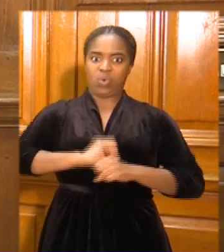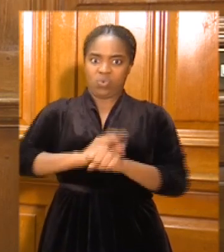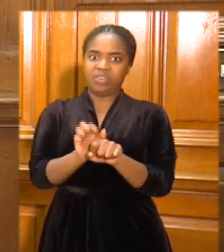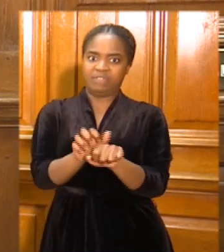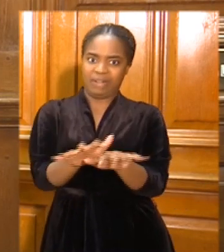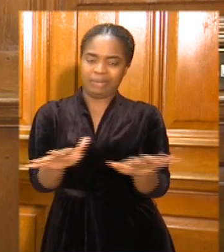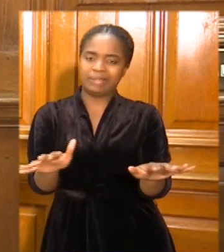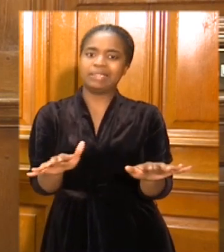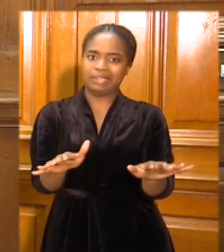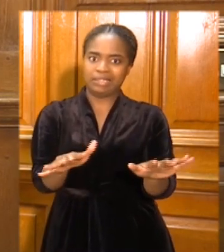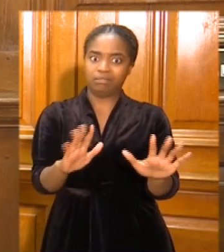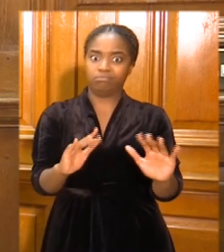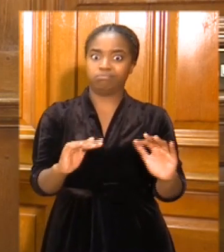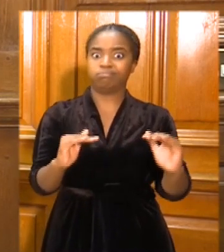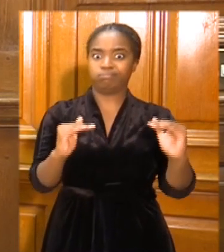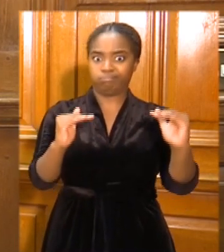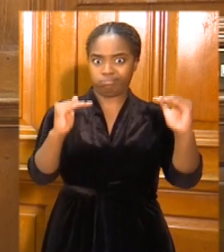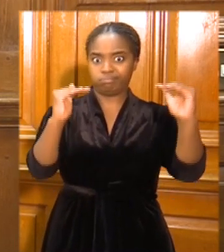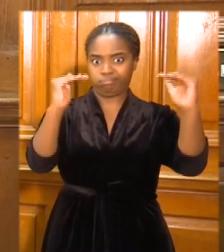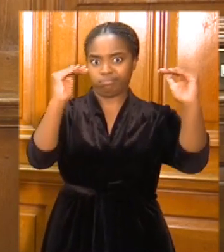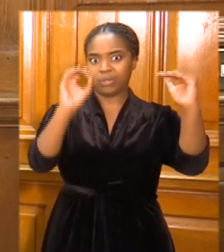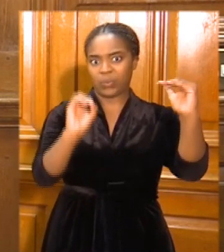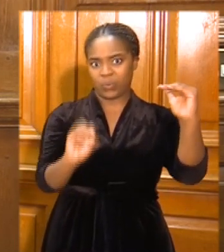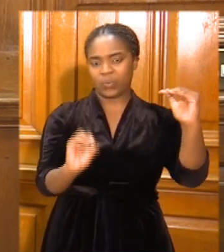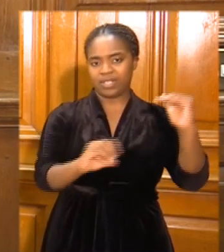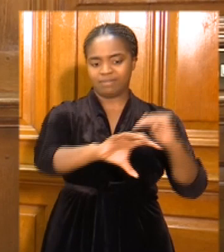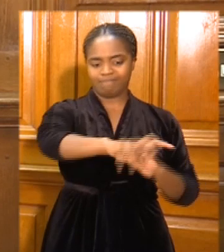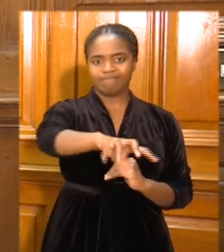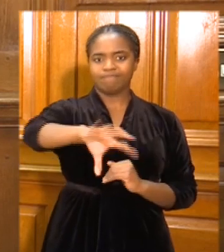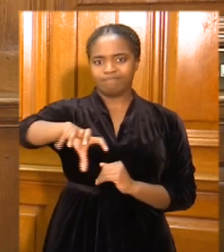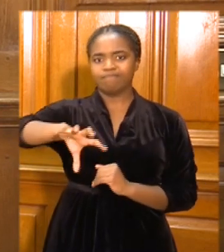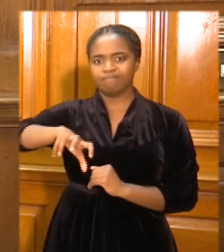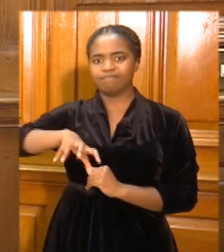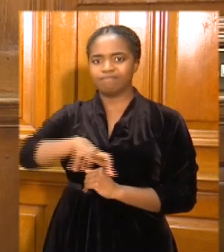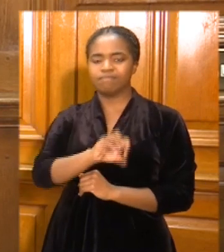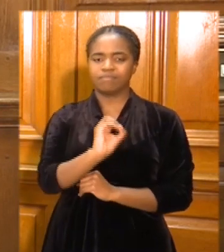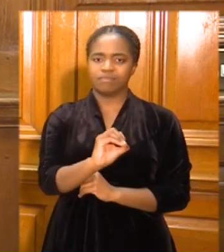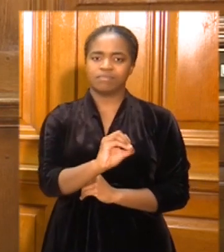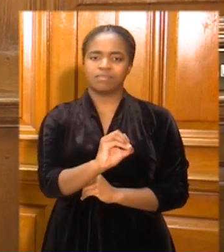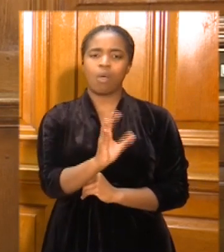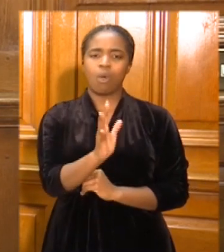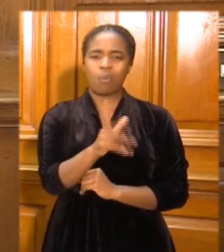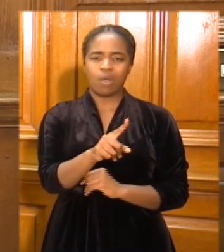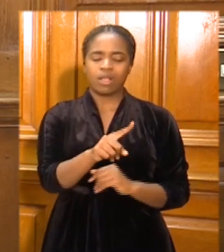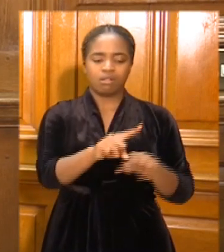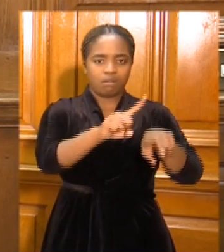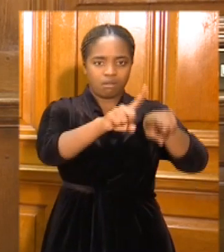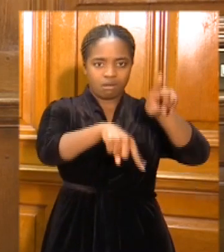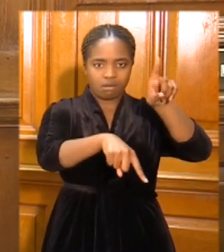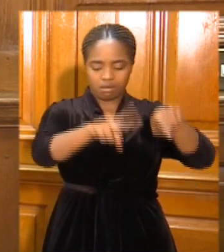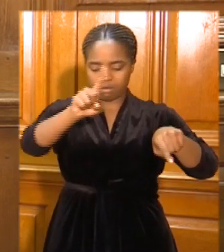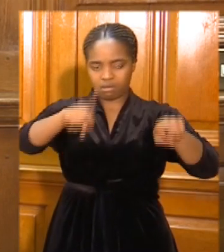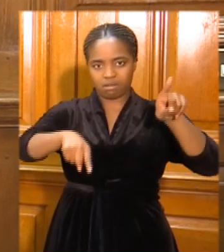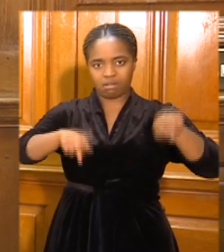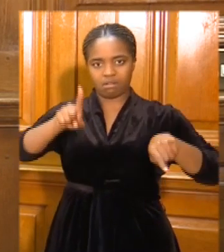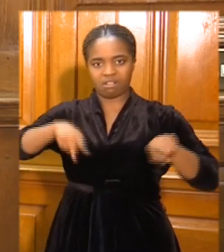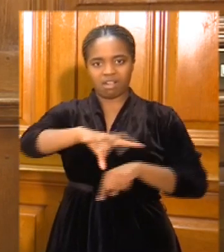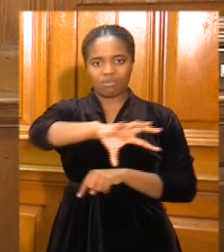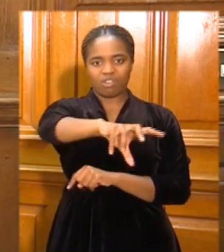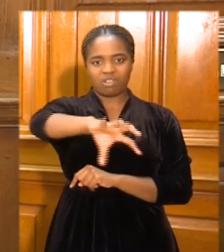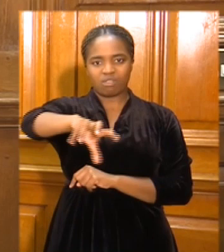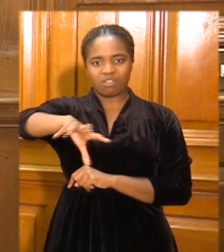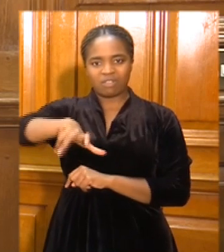infections continue to rise. We will have what we call a differentiated approach to